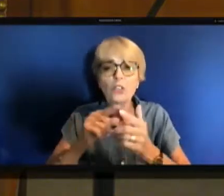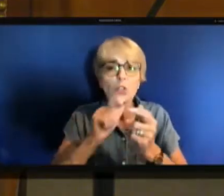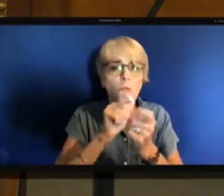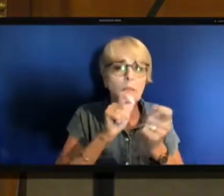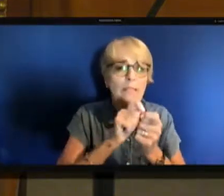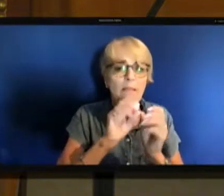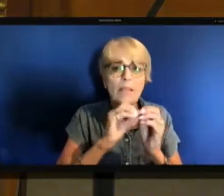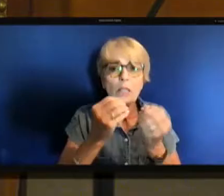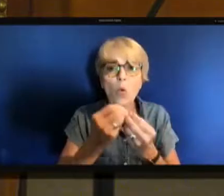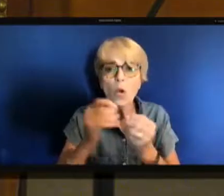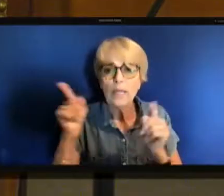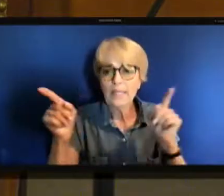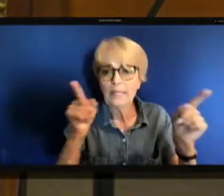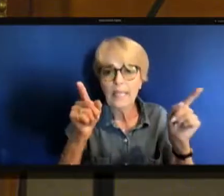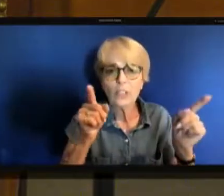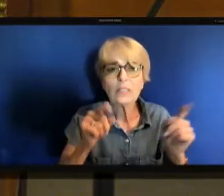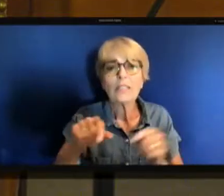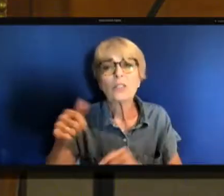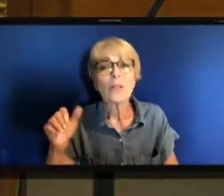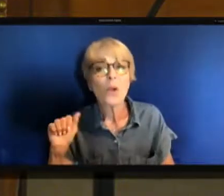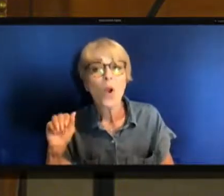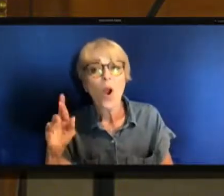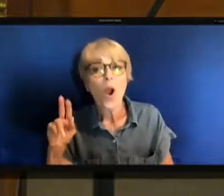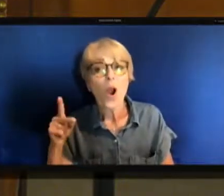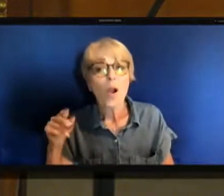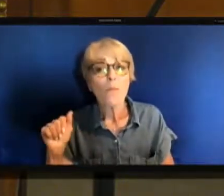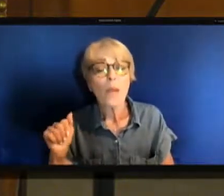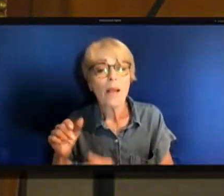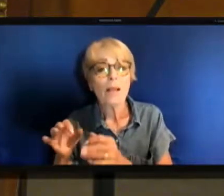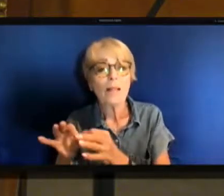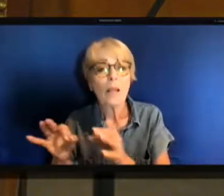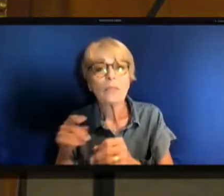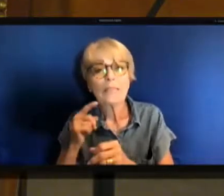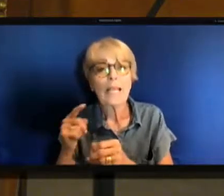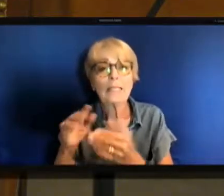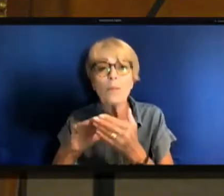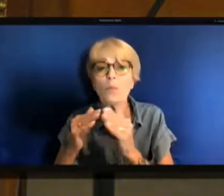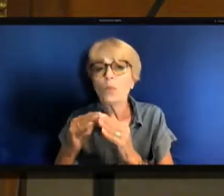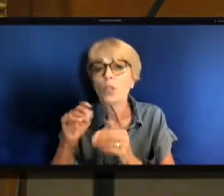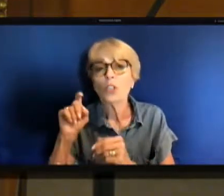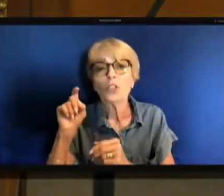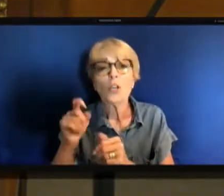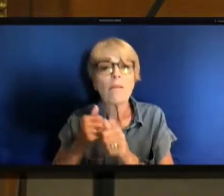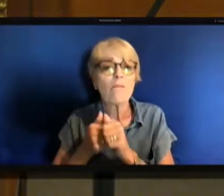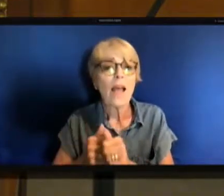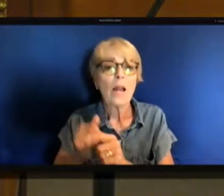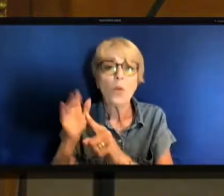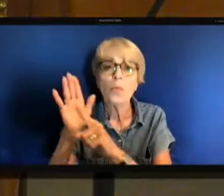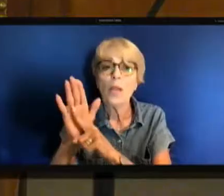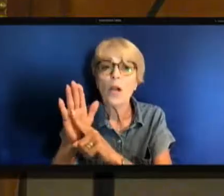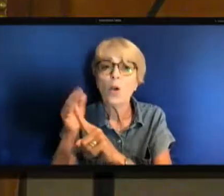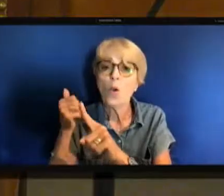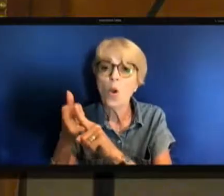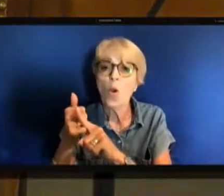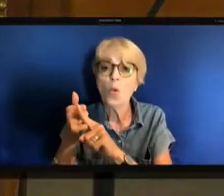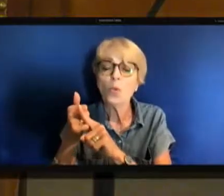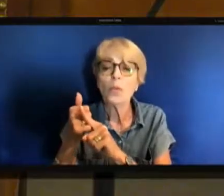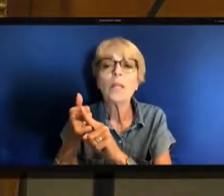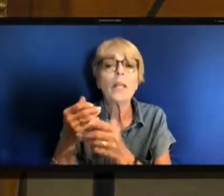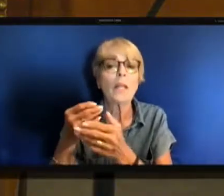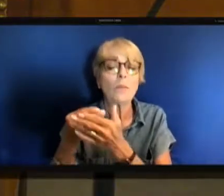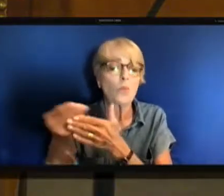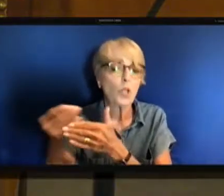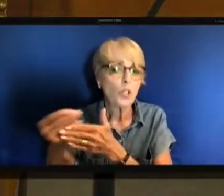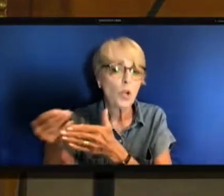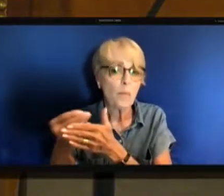There's other ARPA language that says like municipalities should follow their own procurement procedures. So that leaves a little gray area.